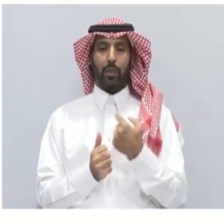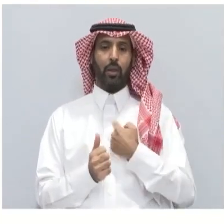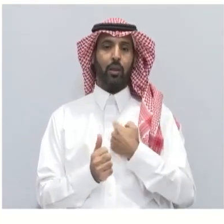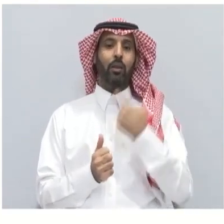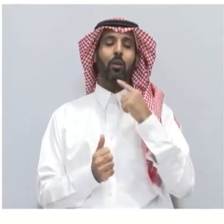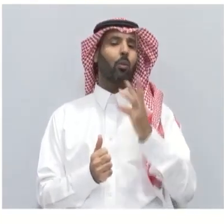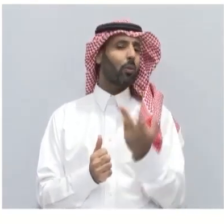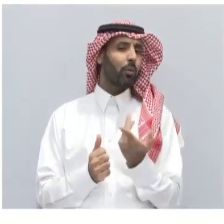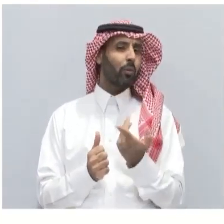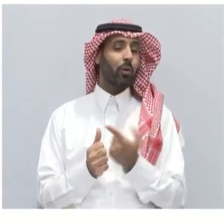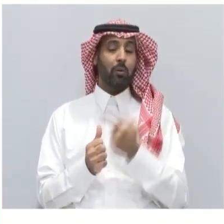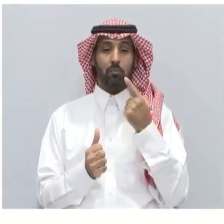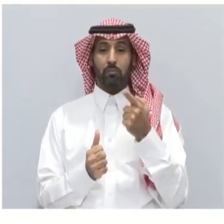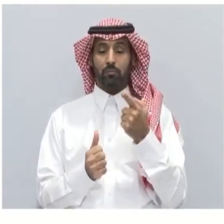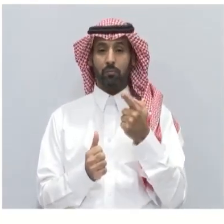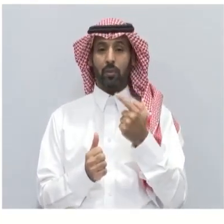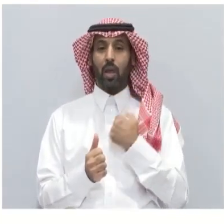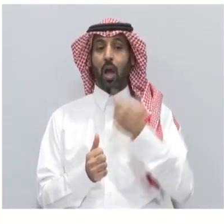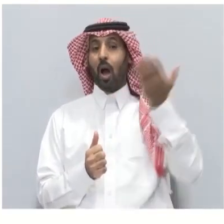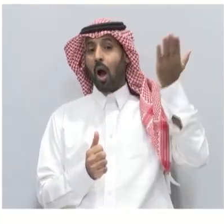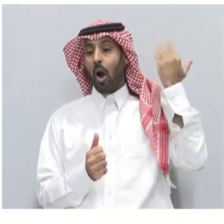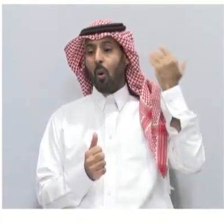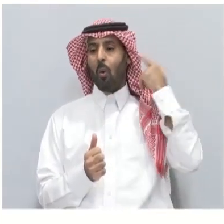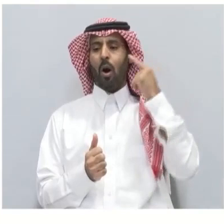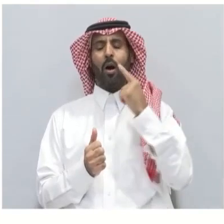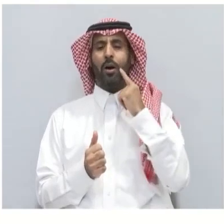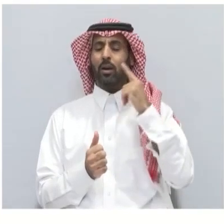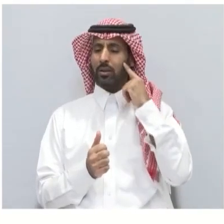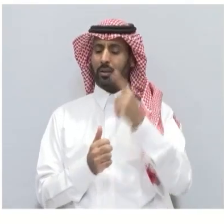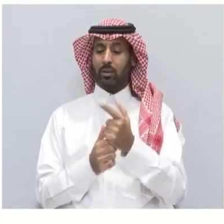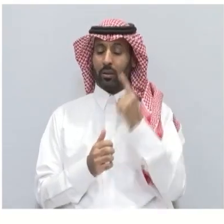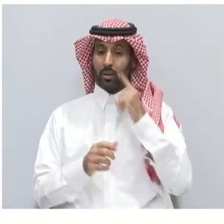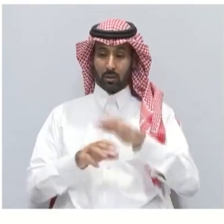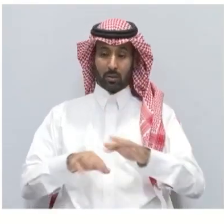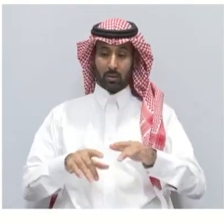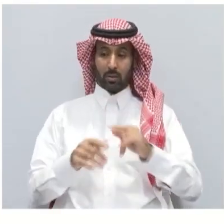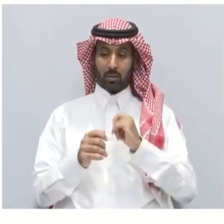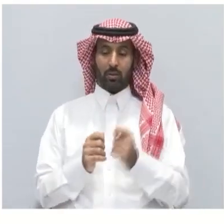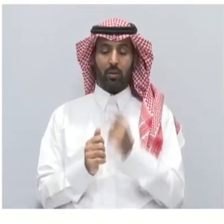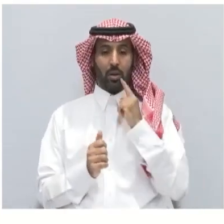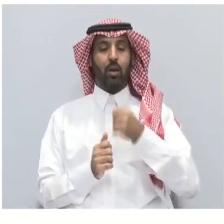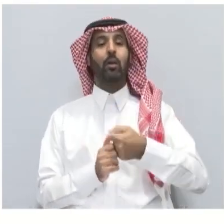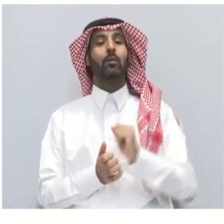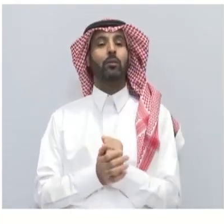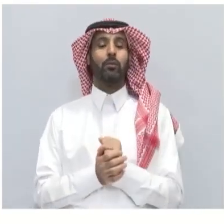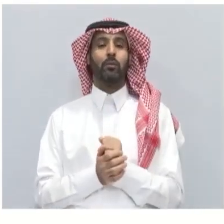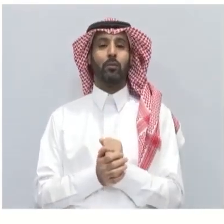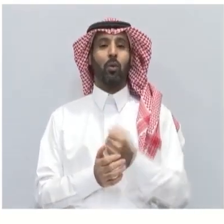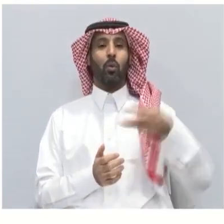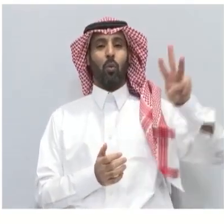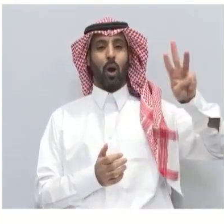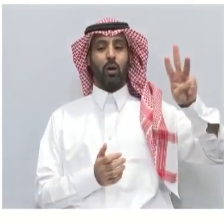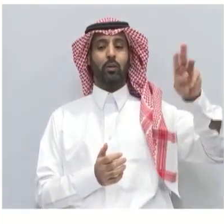I what? Very good. I was signing up for an online job finding service.